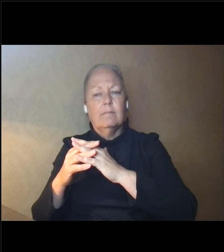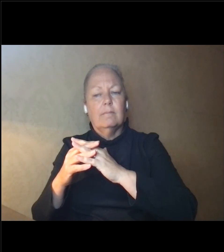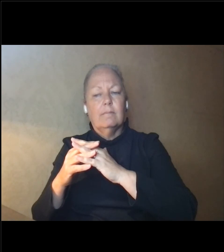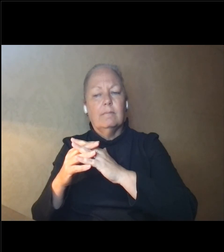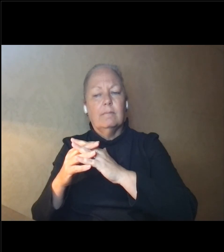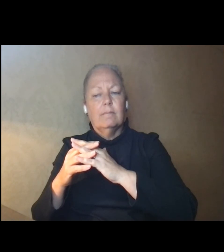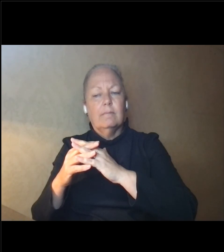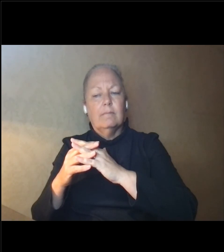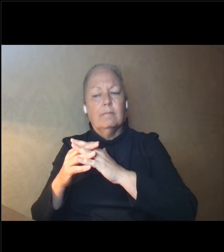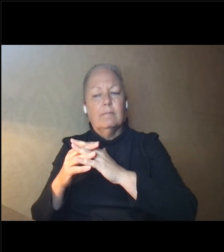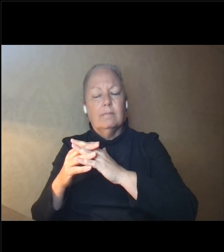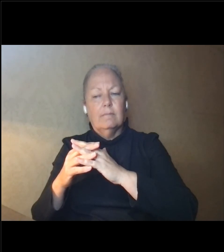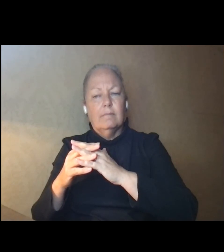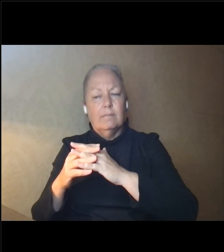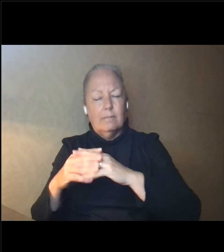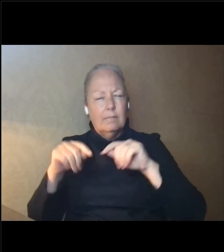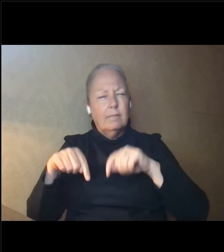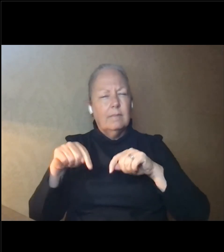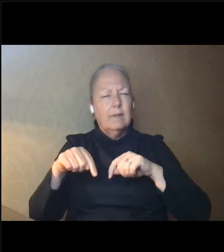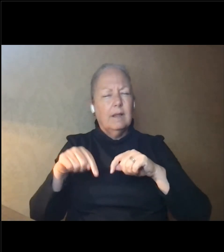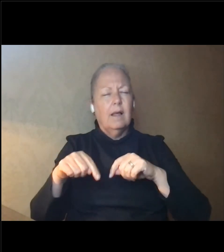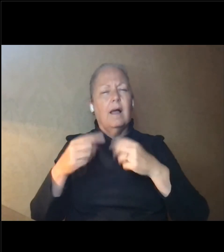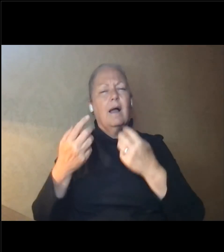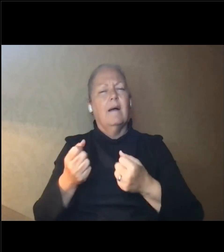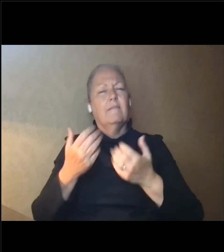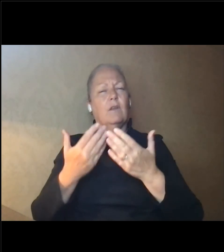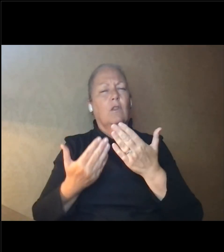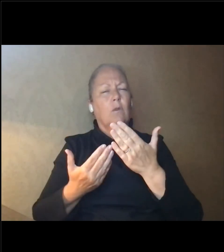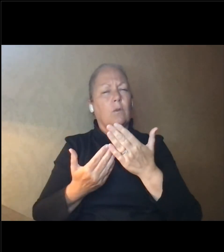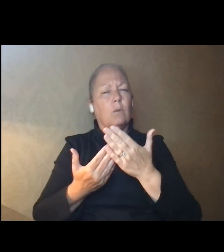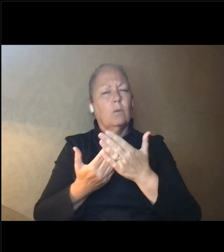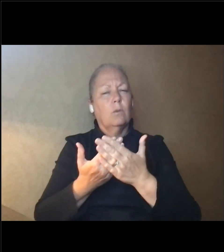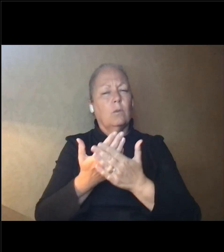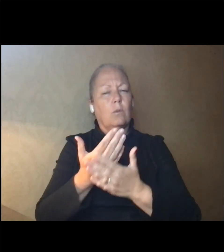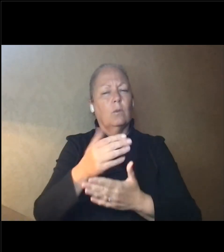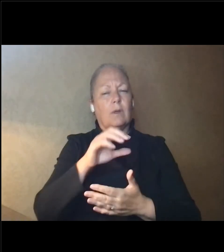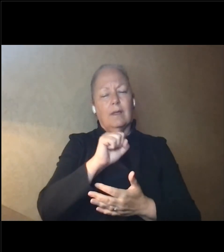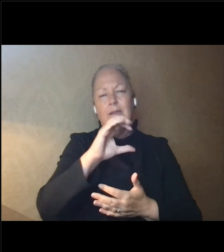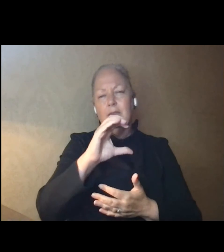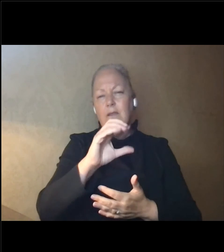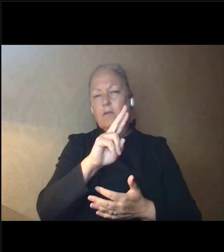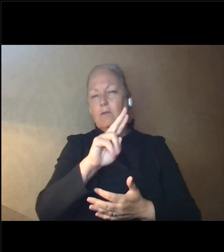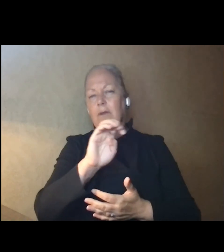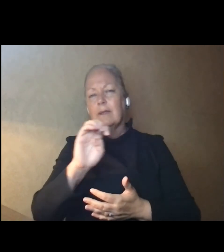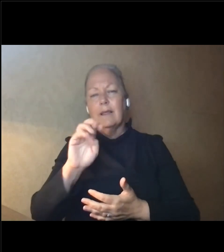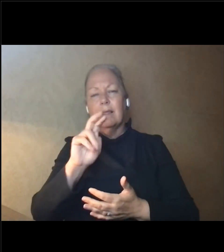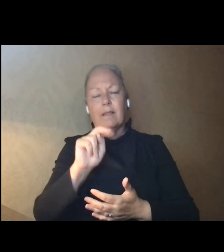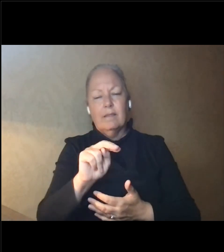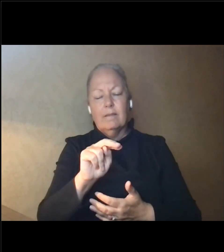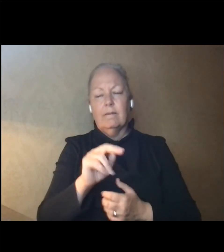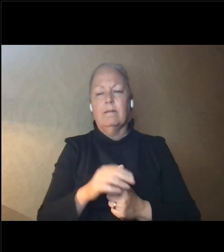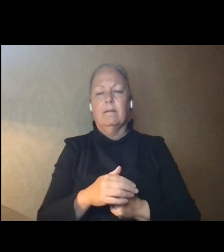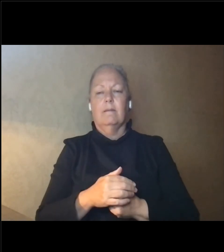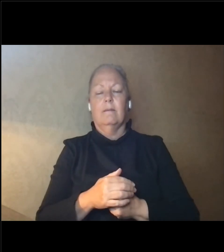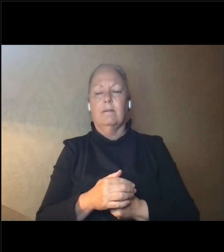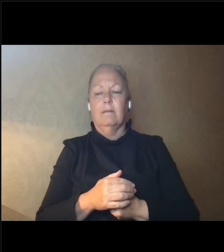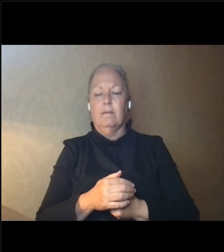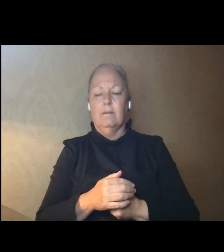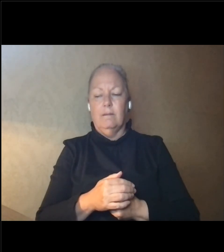screening act in our part of the province, and we have also another law, institute for